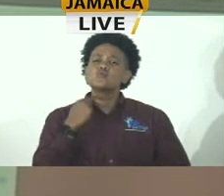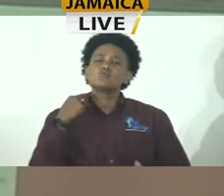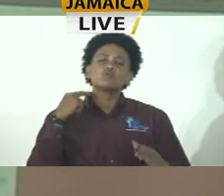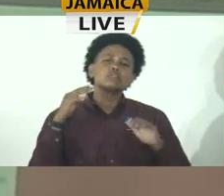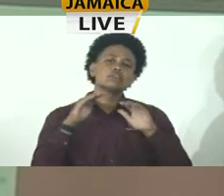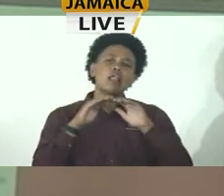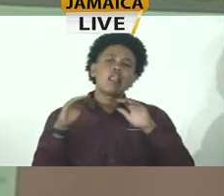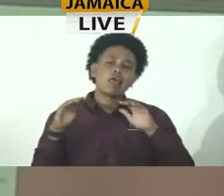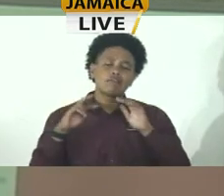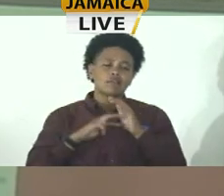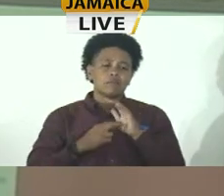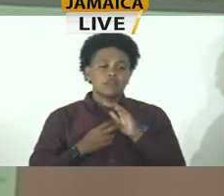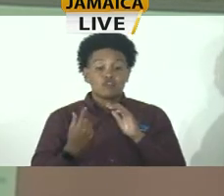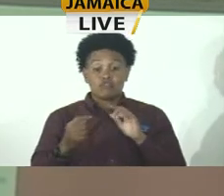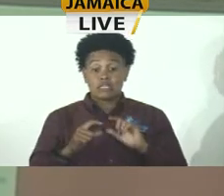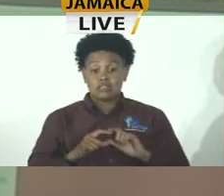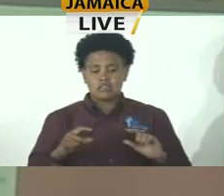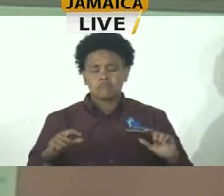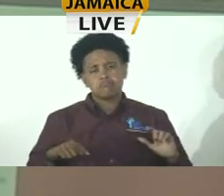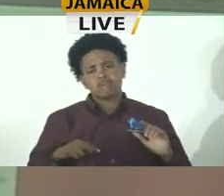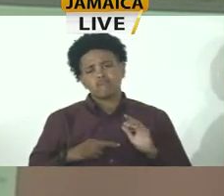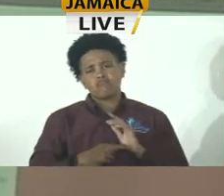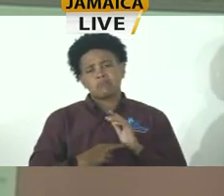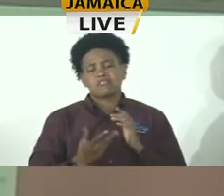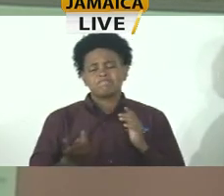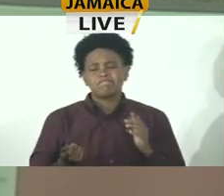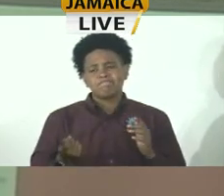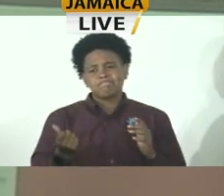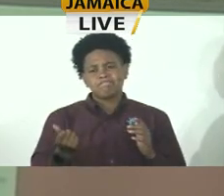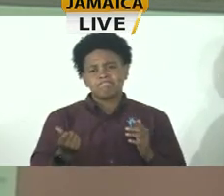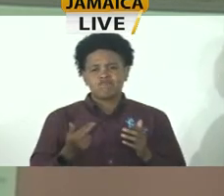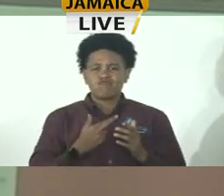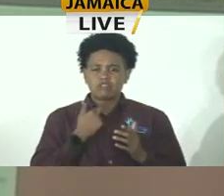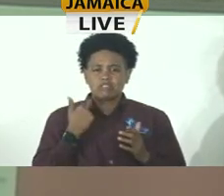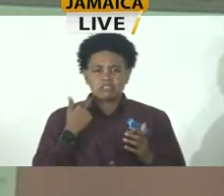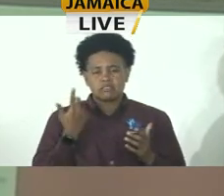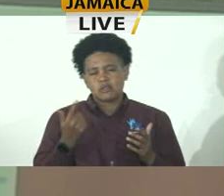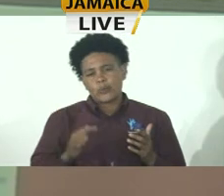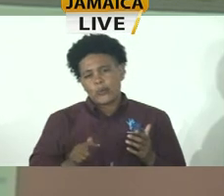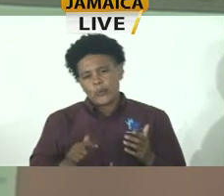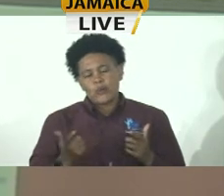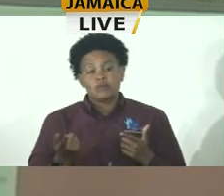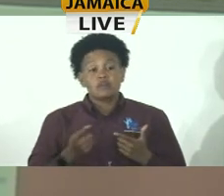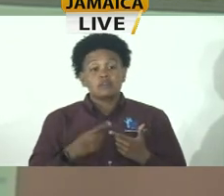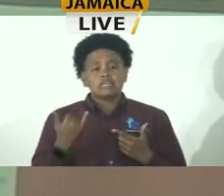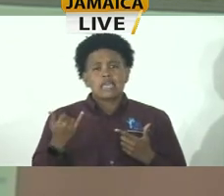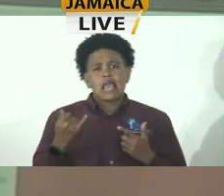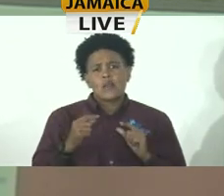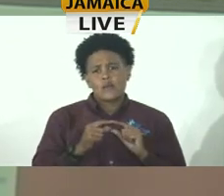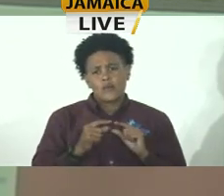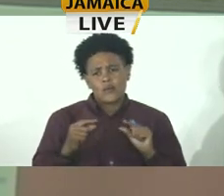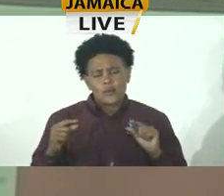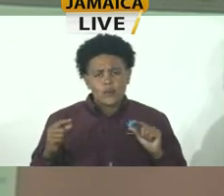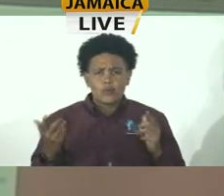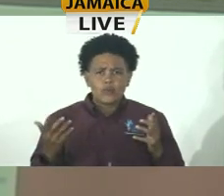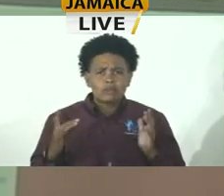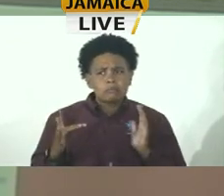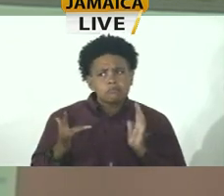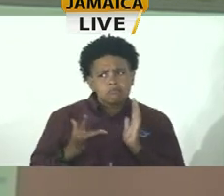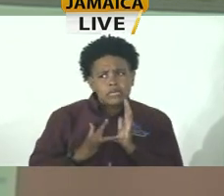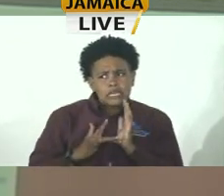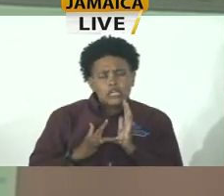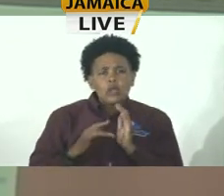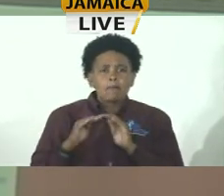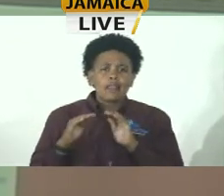the green bar would be a low level risk the the yellow bar would be medium